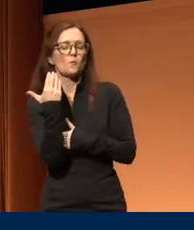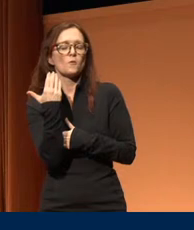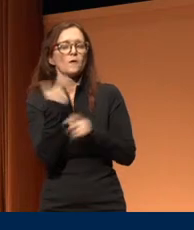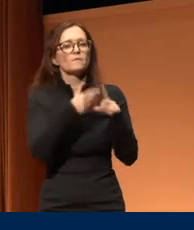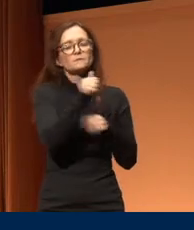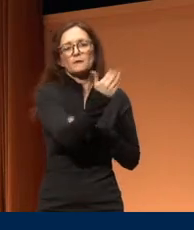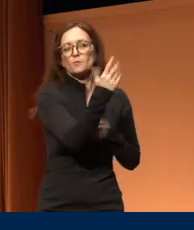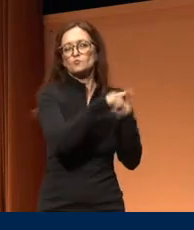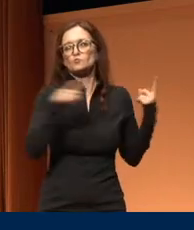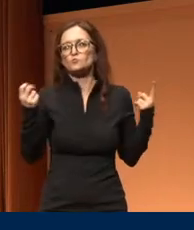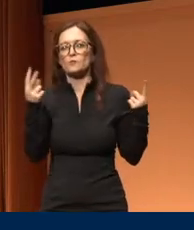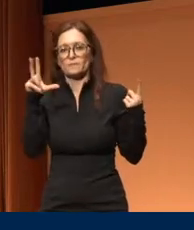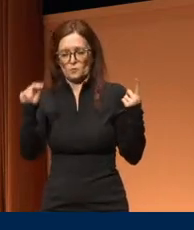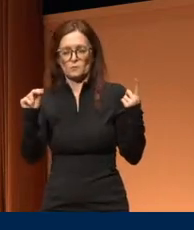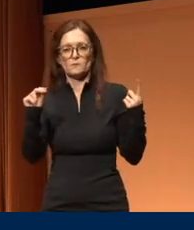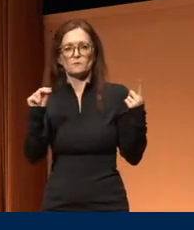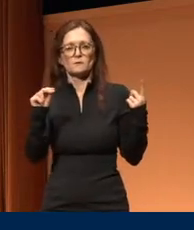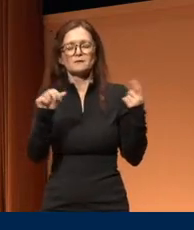from